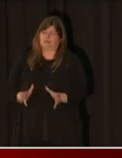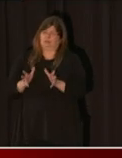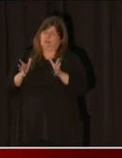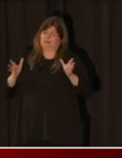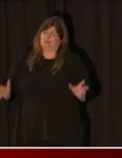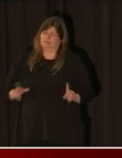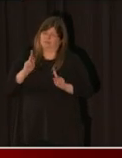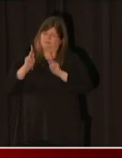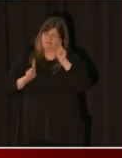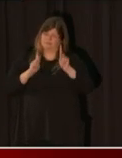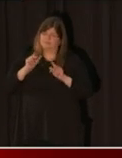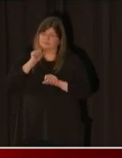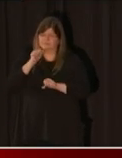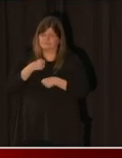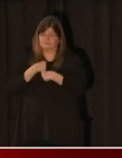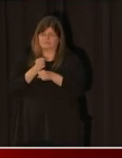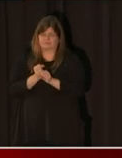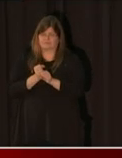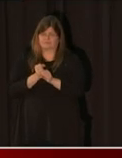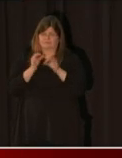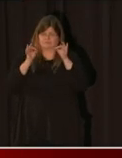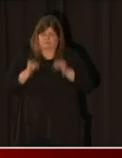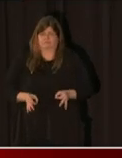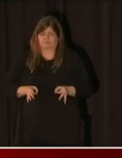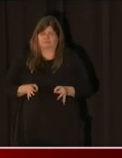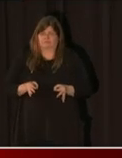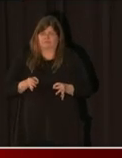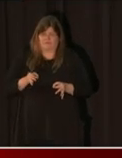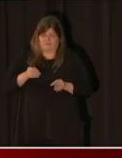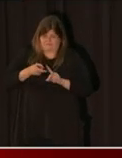data. There may be some